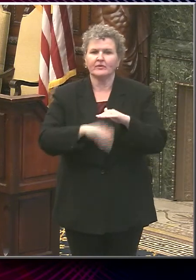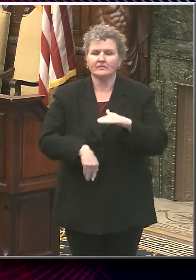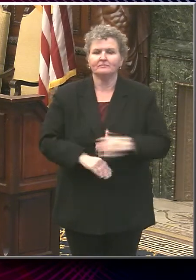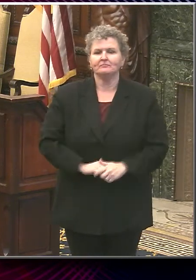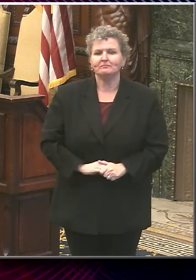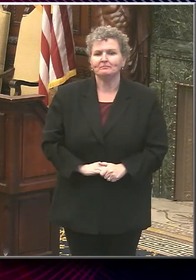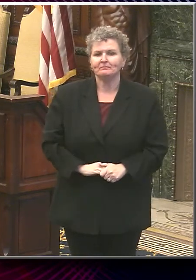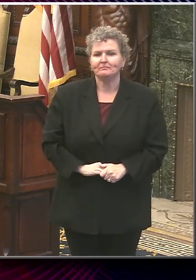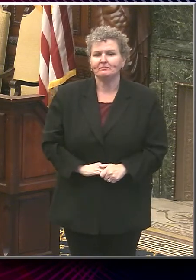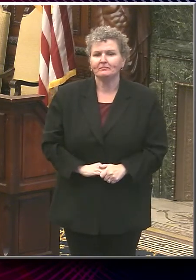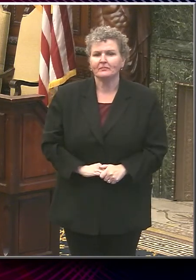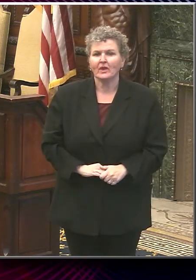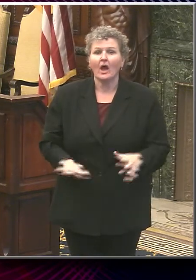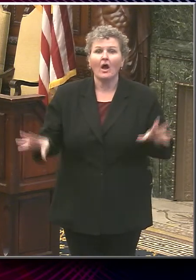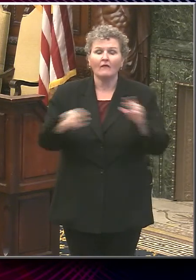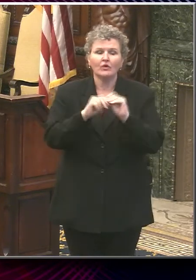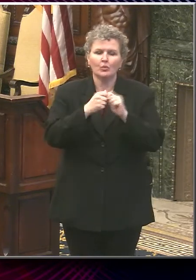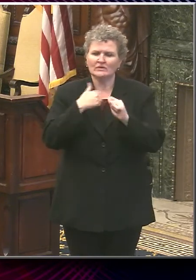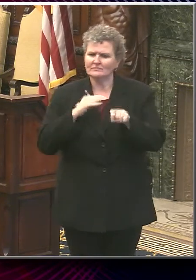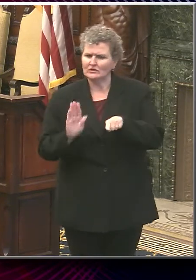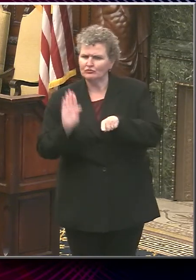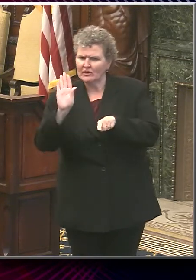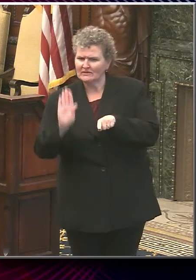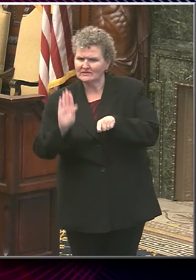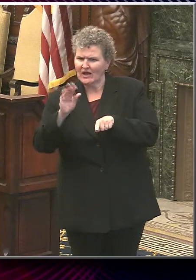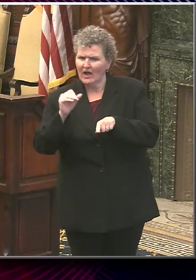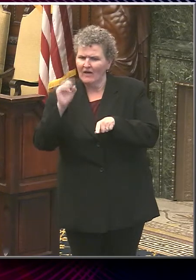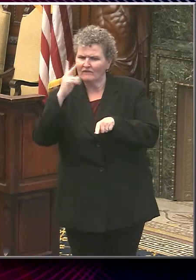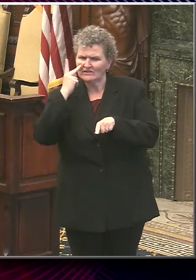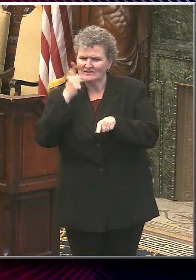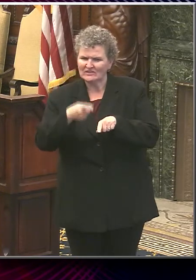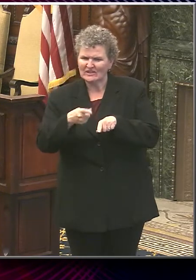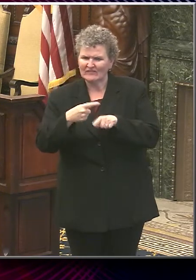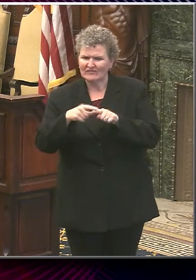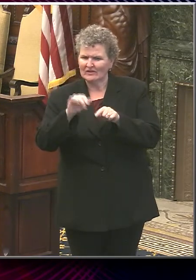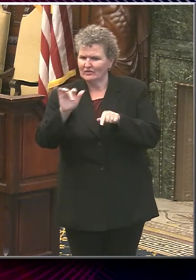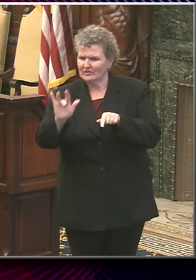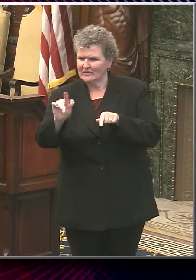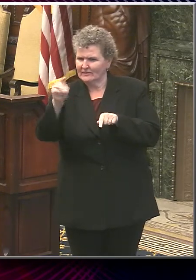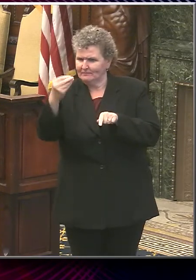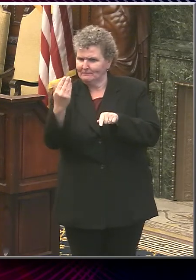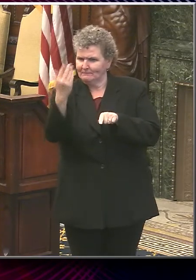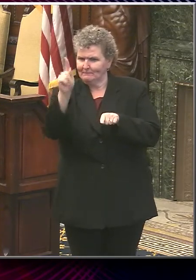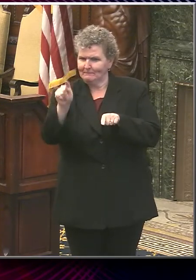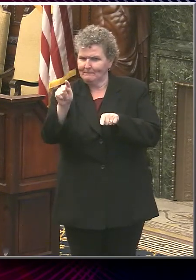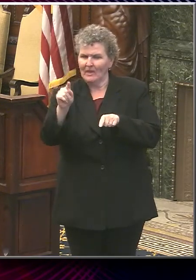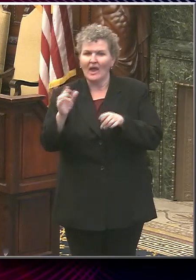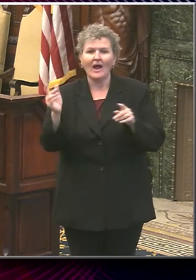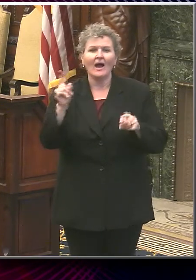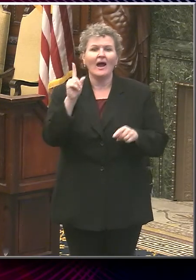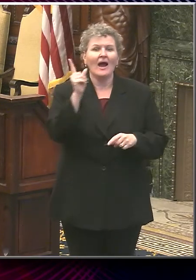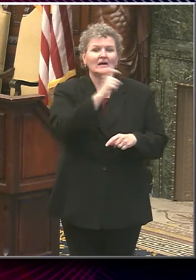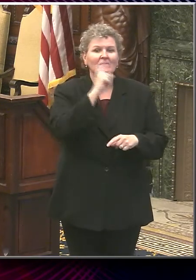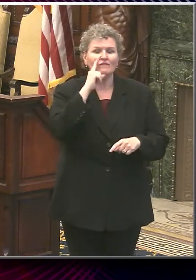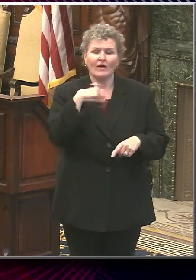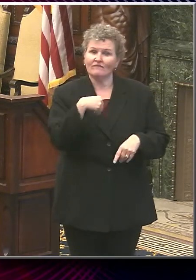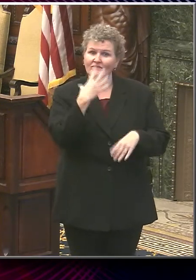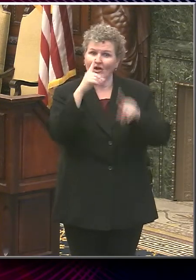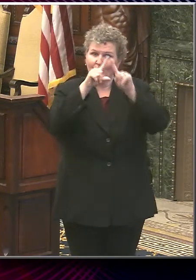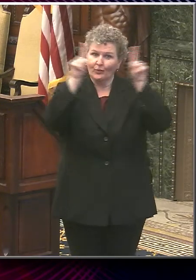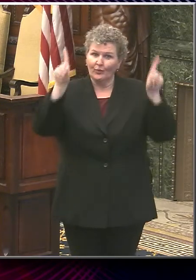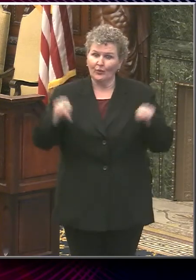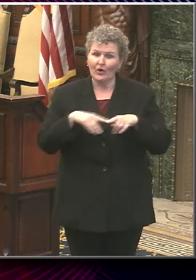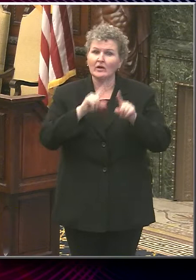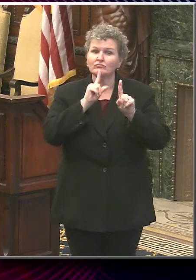your hand feature. It can be found under the participants list. We also ask that you use video to ask your question if you are able